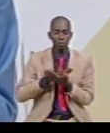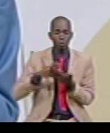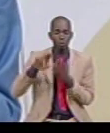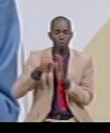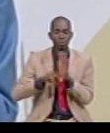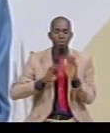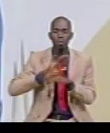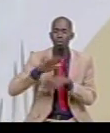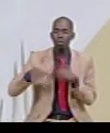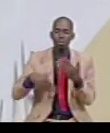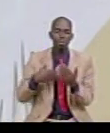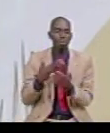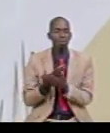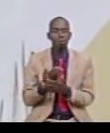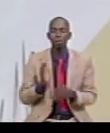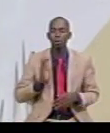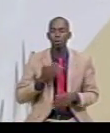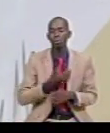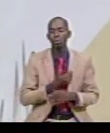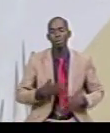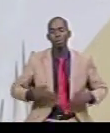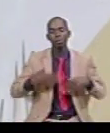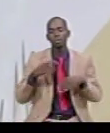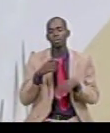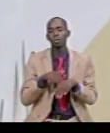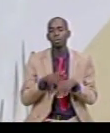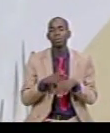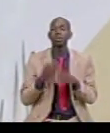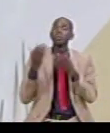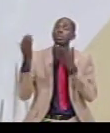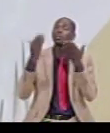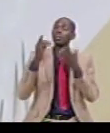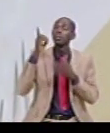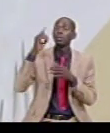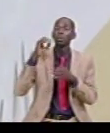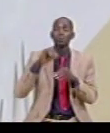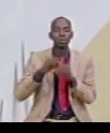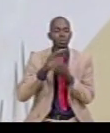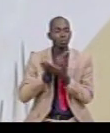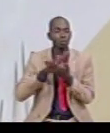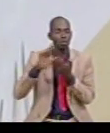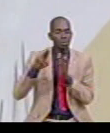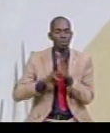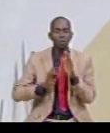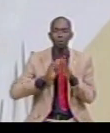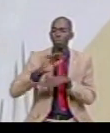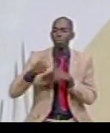lives. Serving God in holiness all the days of our lives.